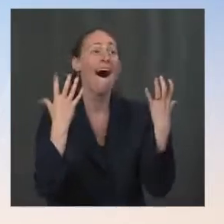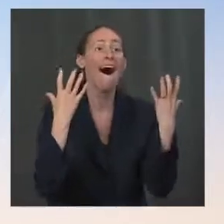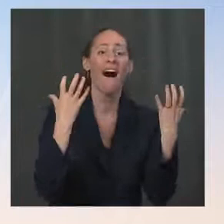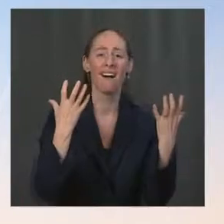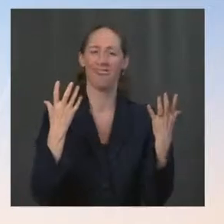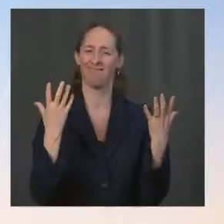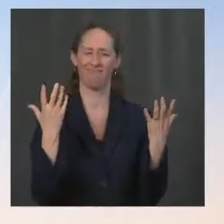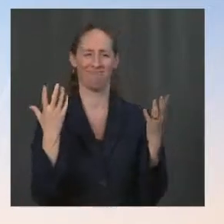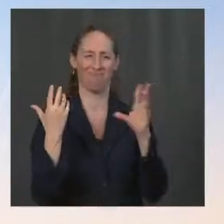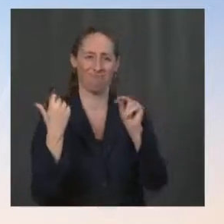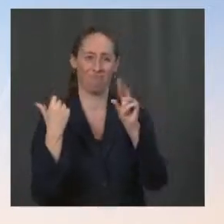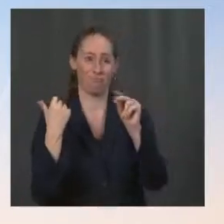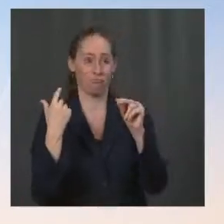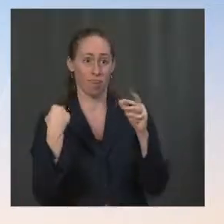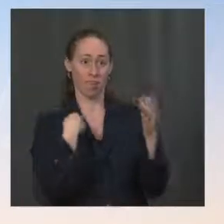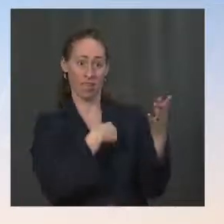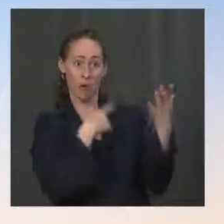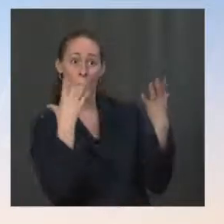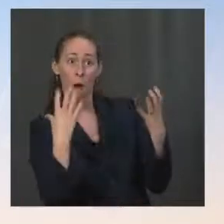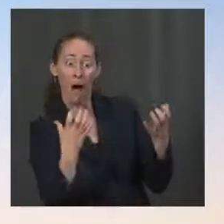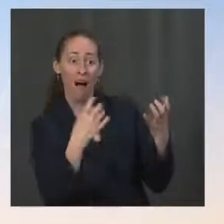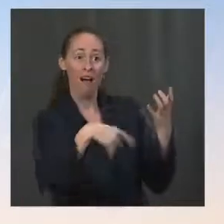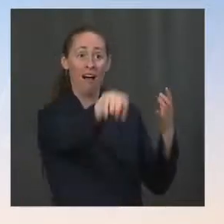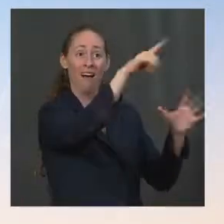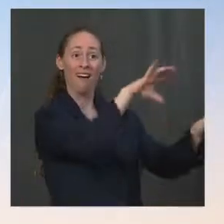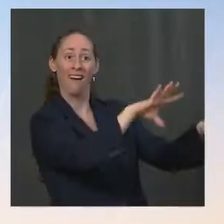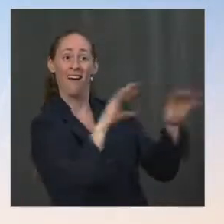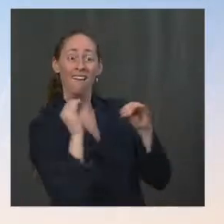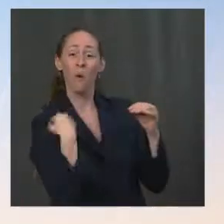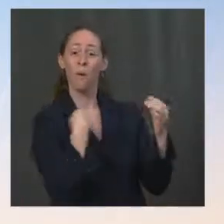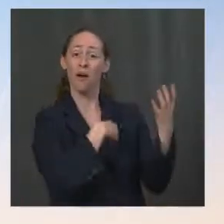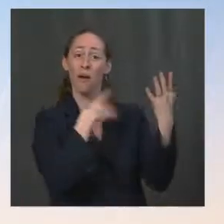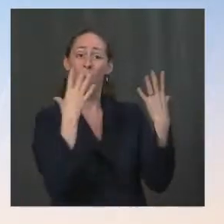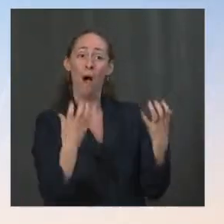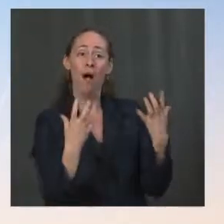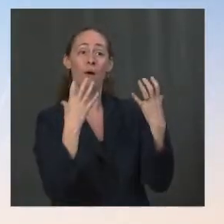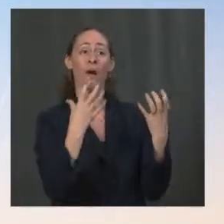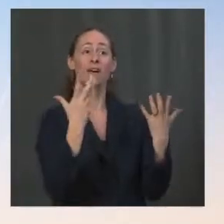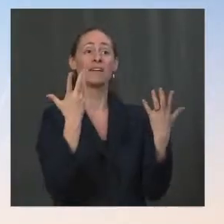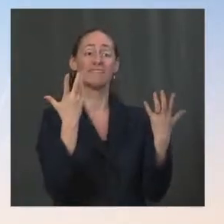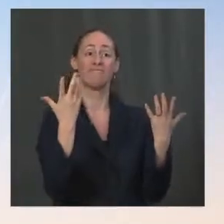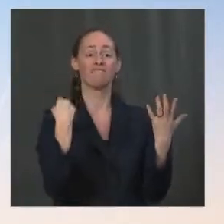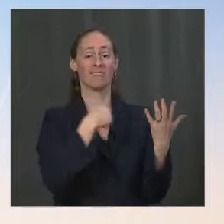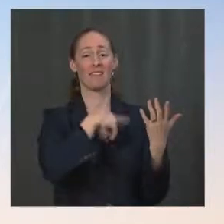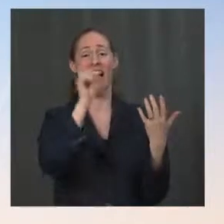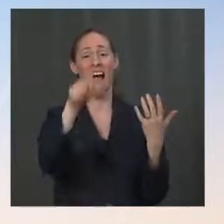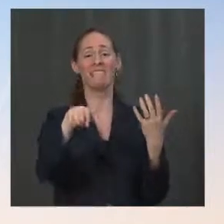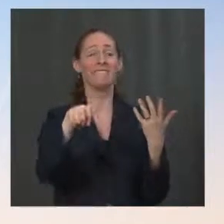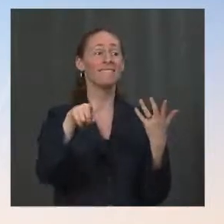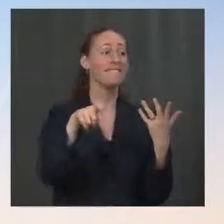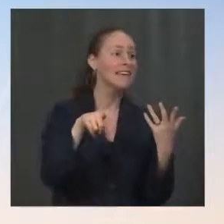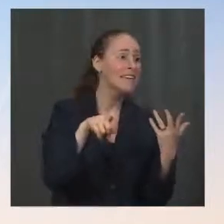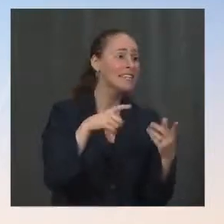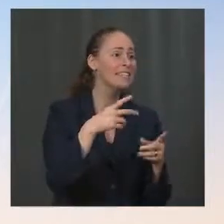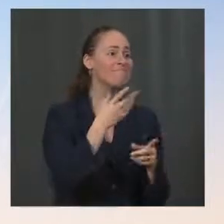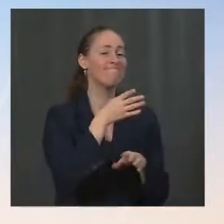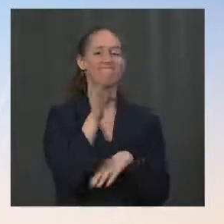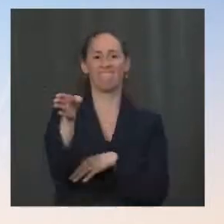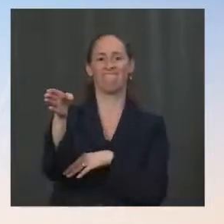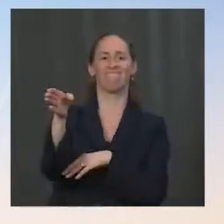get our Afghan partners out, in order to get green card holders out, we need to coordinate with the Taliban. We've been able to evacuate more